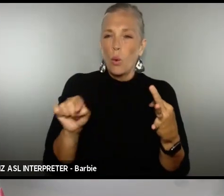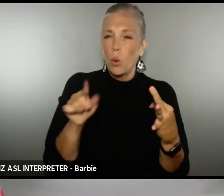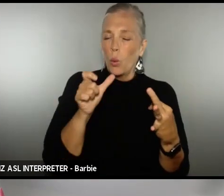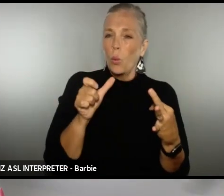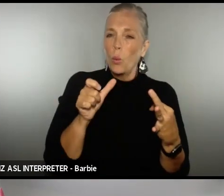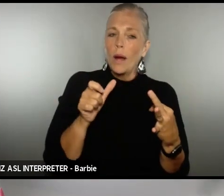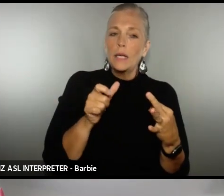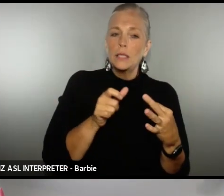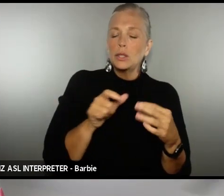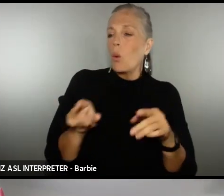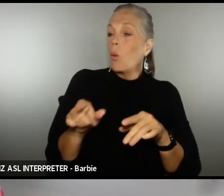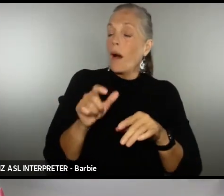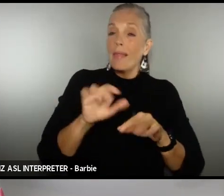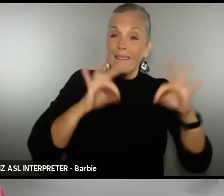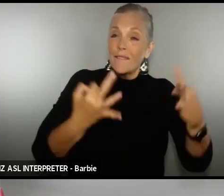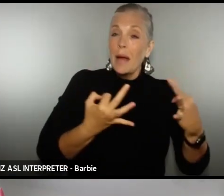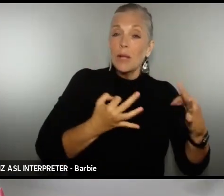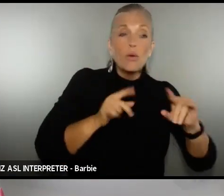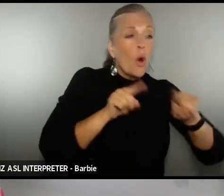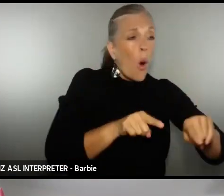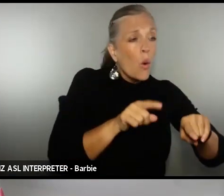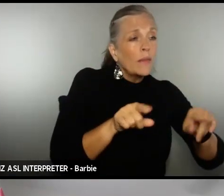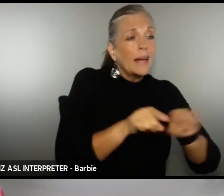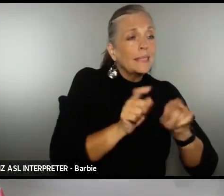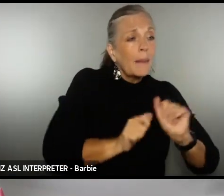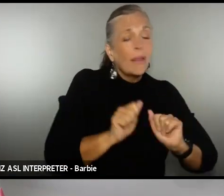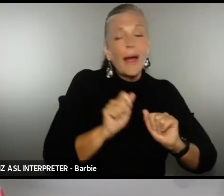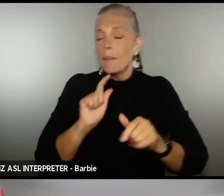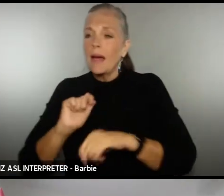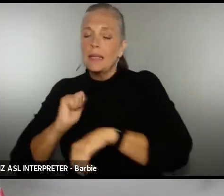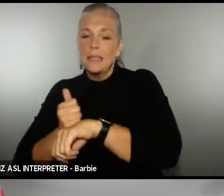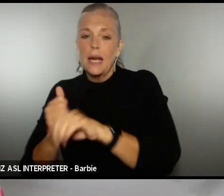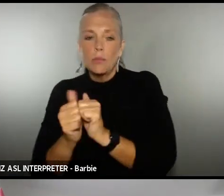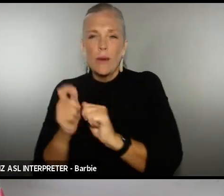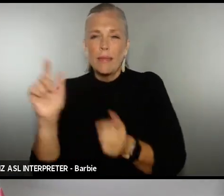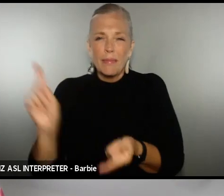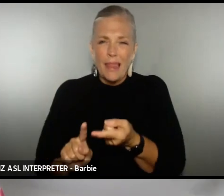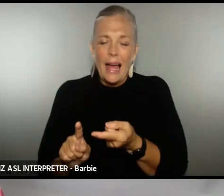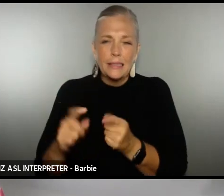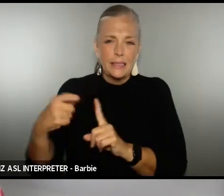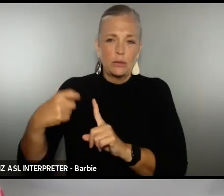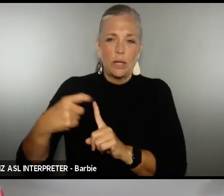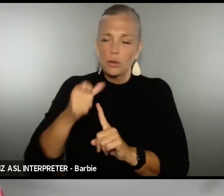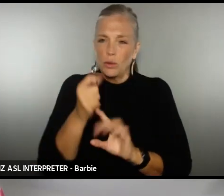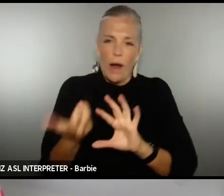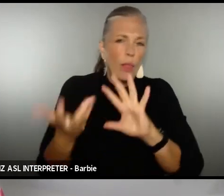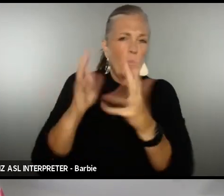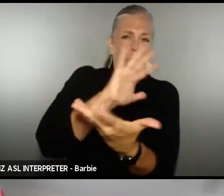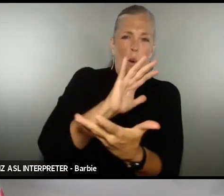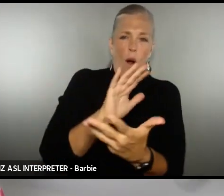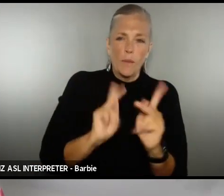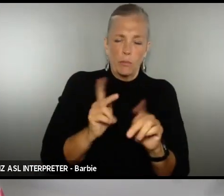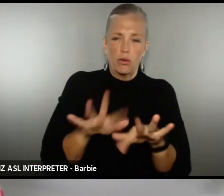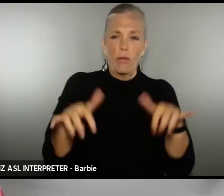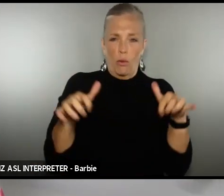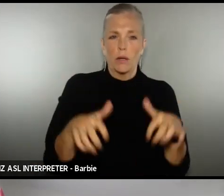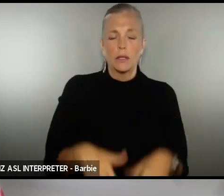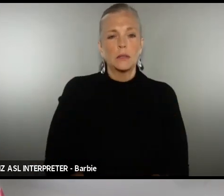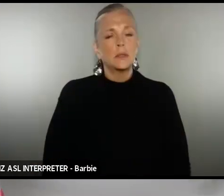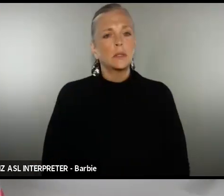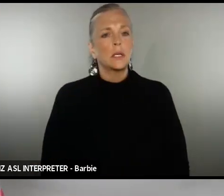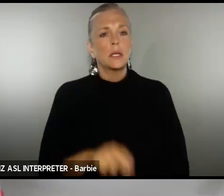Maybe messed up isn't the word I'm looking for, just like sort of throw them off. Yeah, yeah. And I know with the Sensory Friendly Plus,